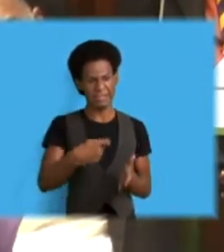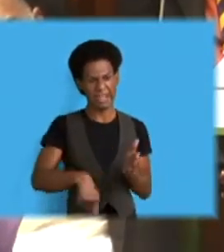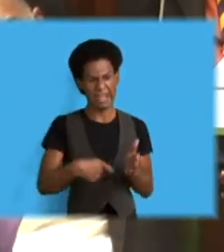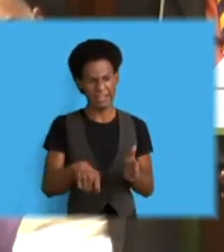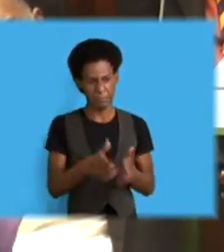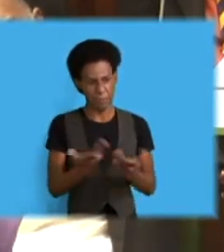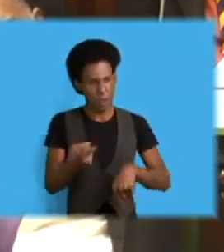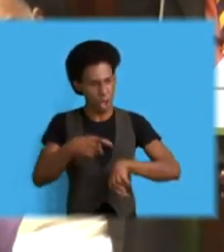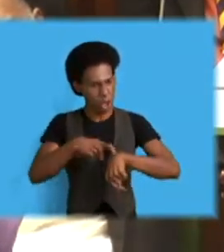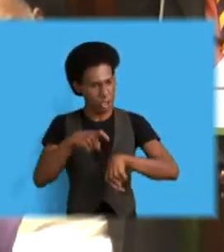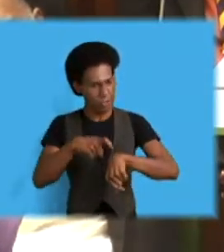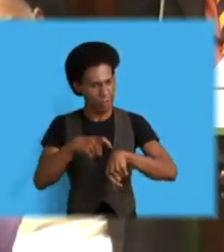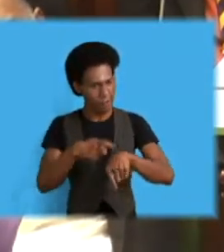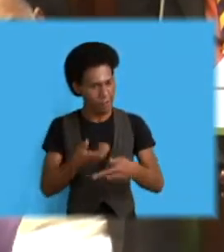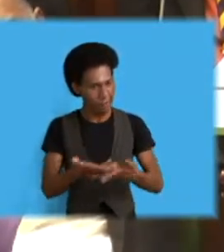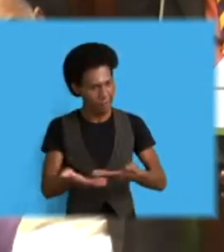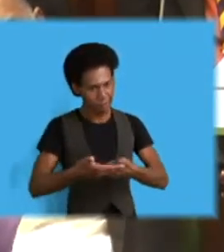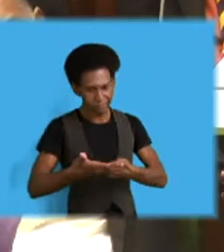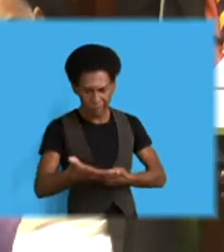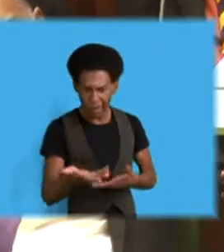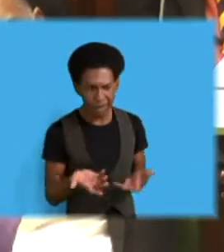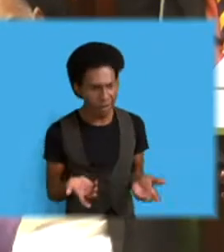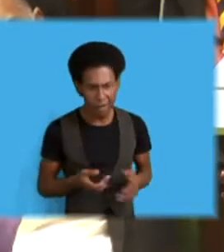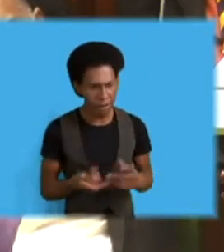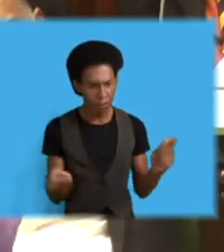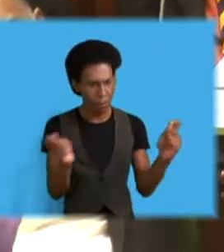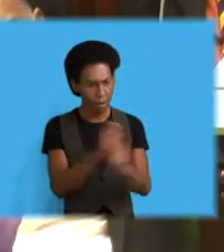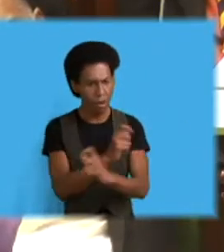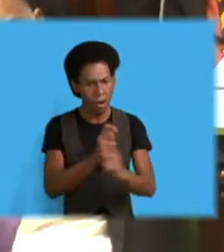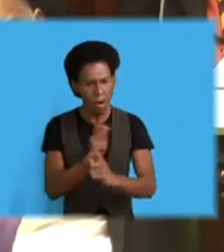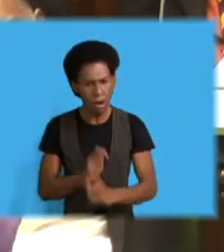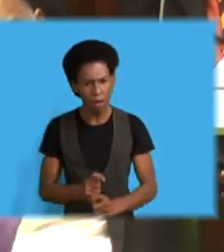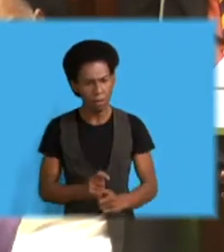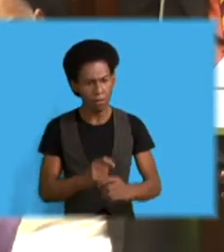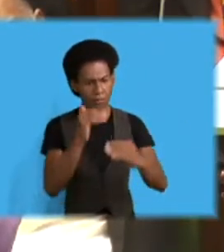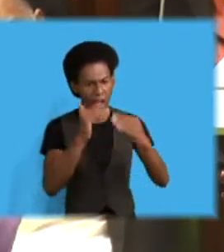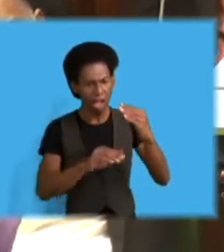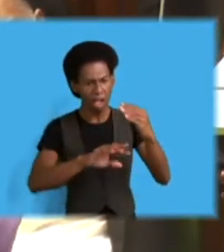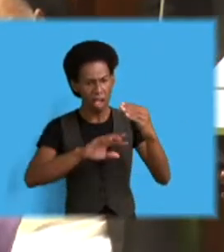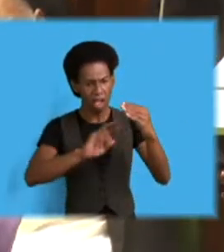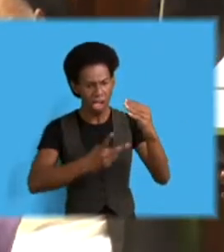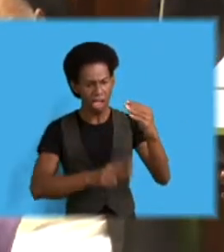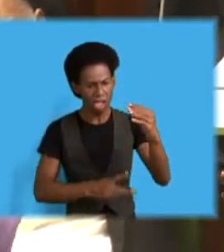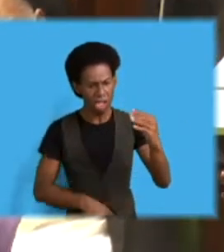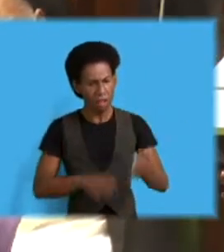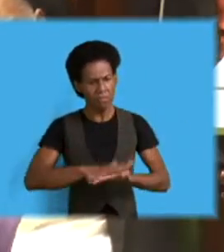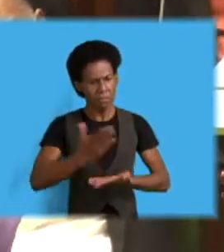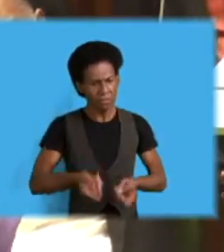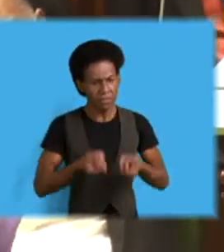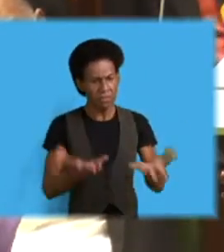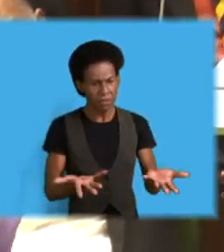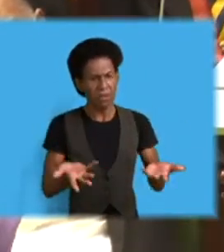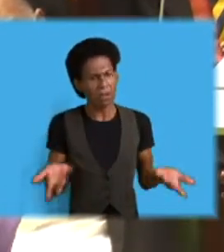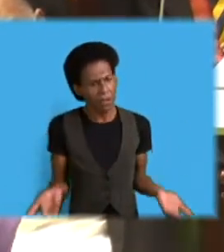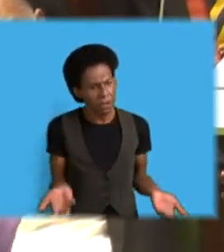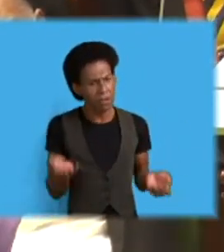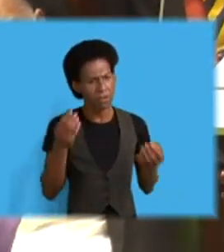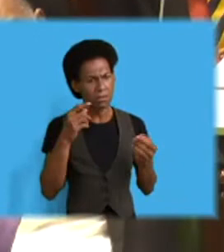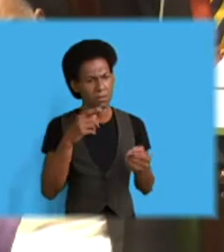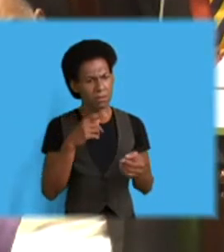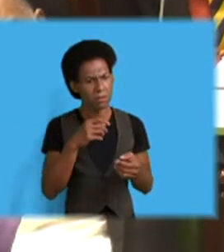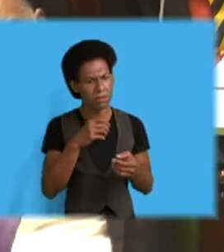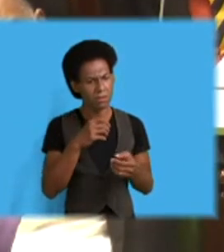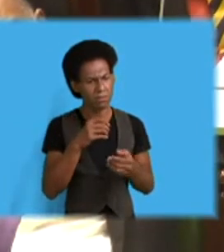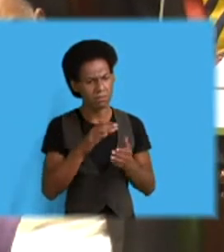hollow promise of short-changing on promises of one laptop to one electronic gadget, and then to one smartphone which students are still waiting